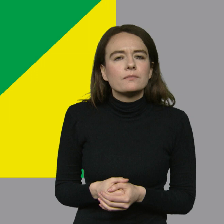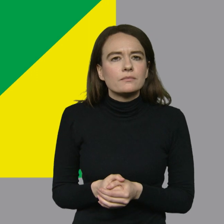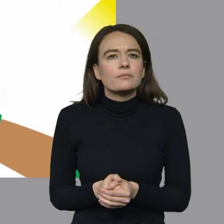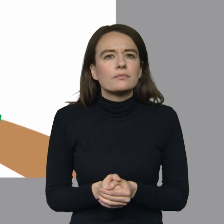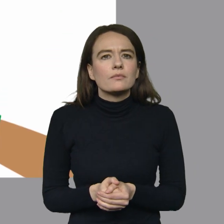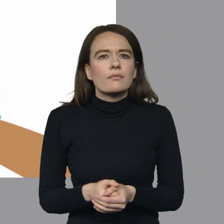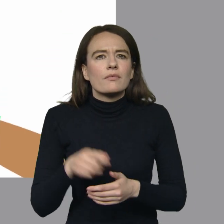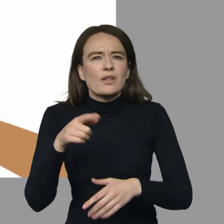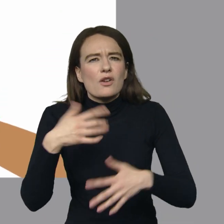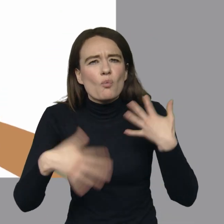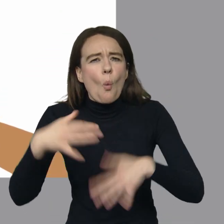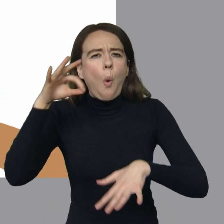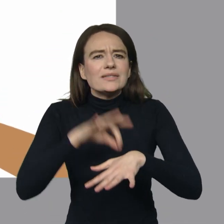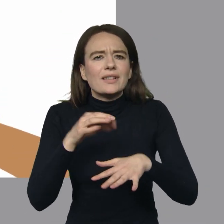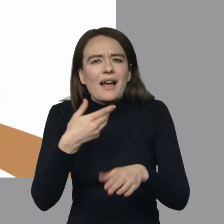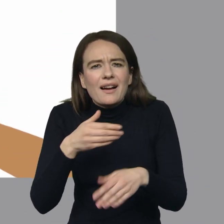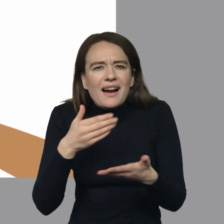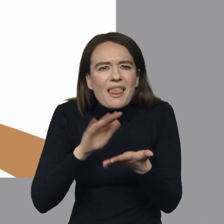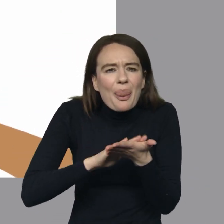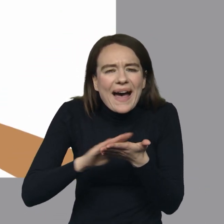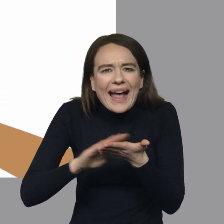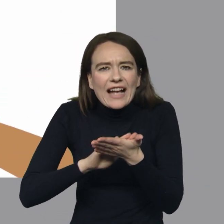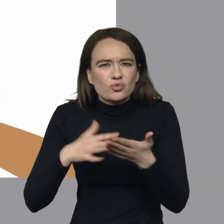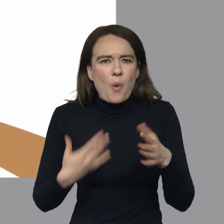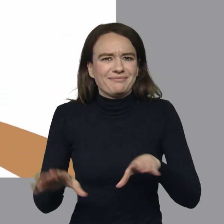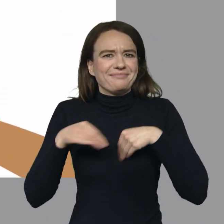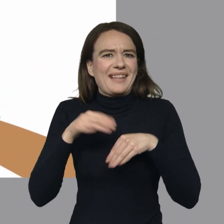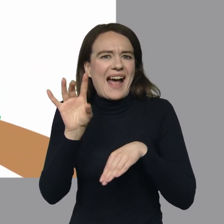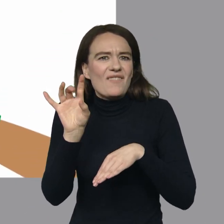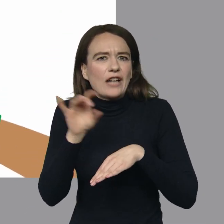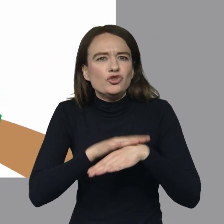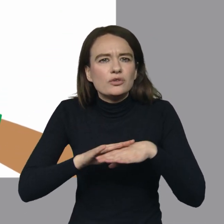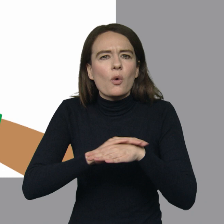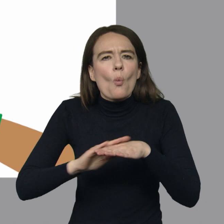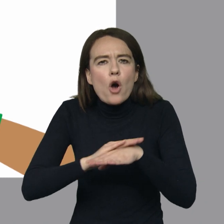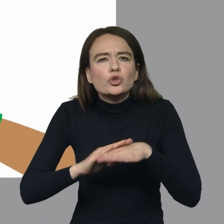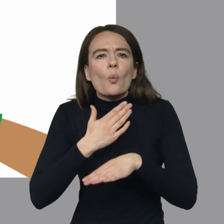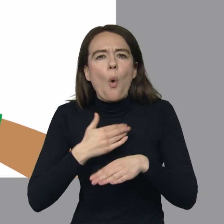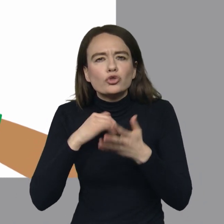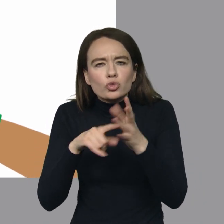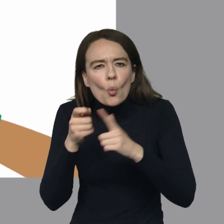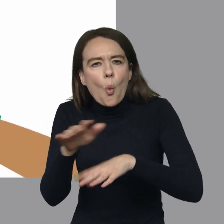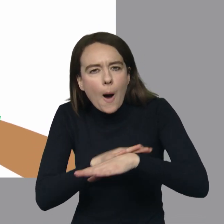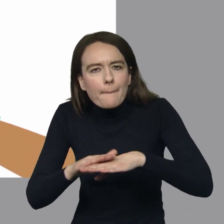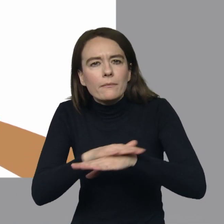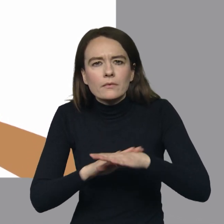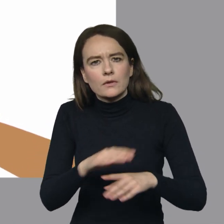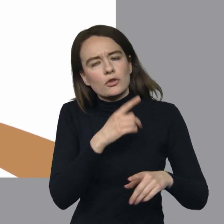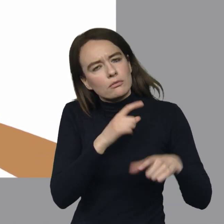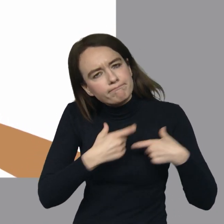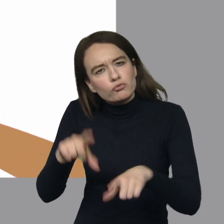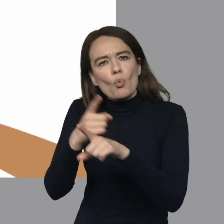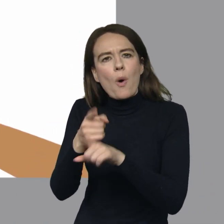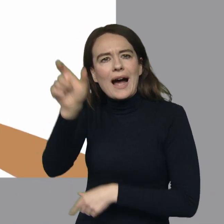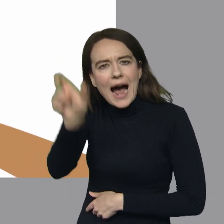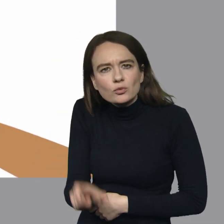You must clean the wound to minimise the risk of infection. Wash the wound thoroughly with soap and water and continue to talk to the casualty